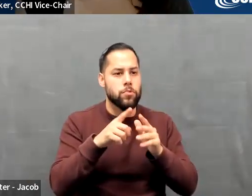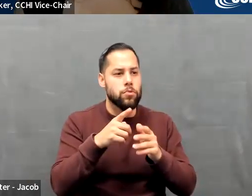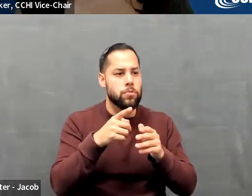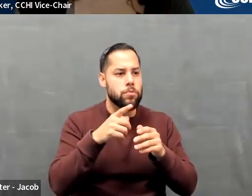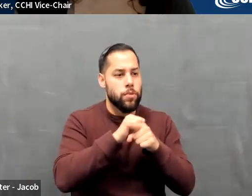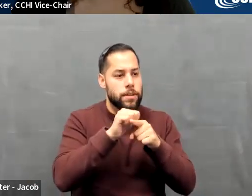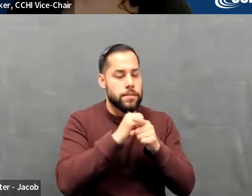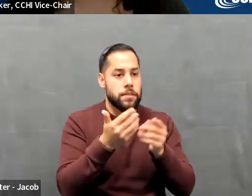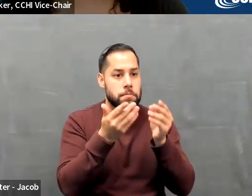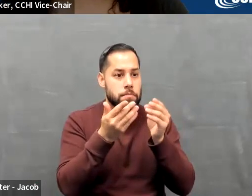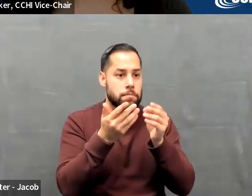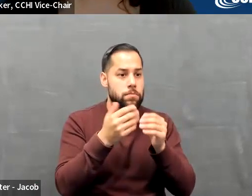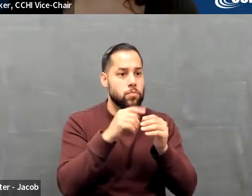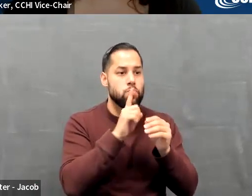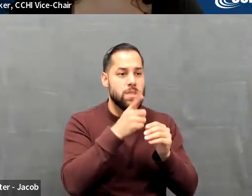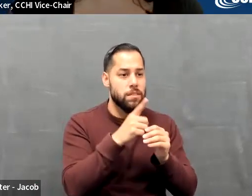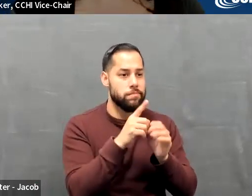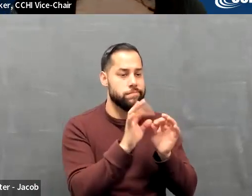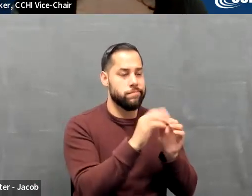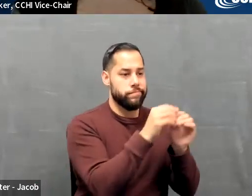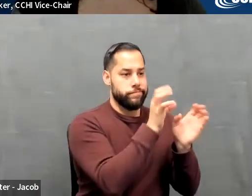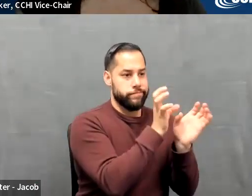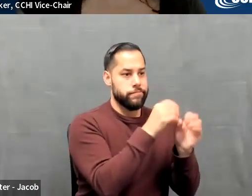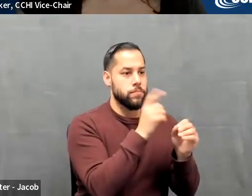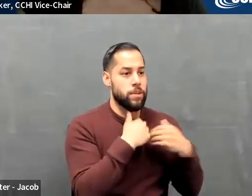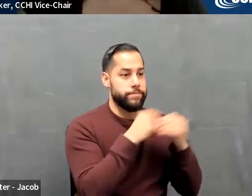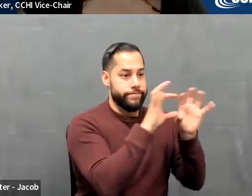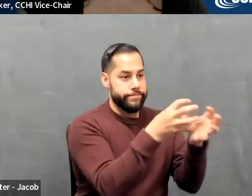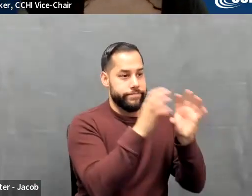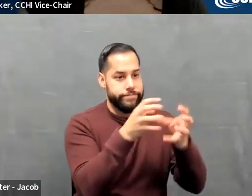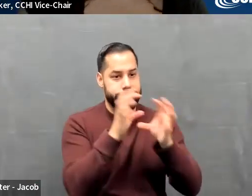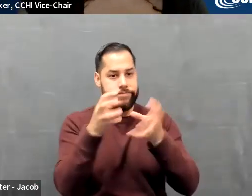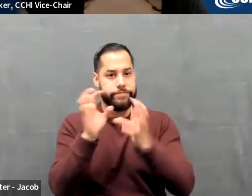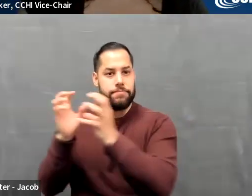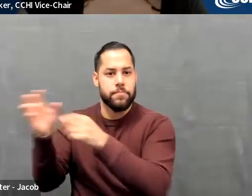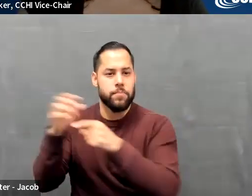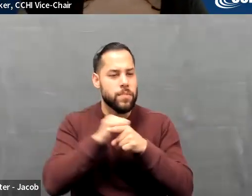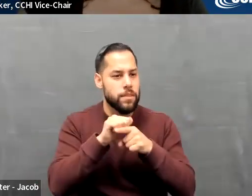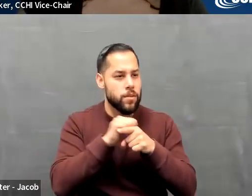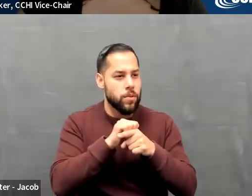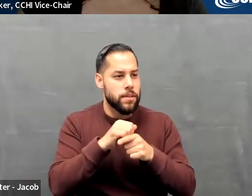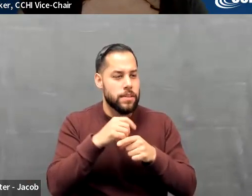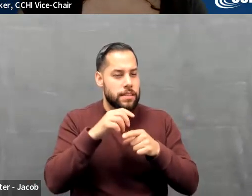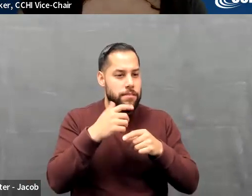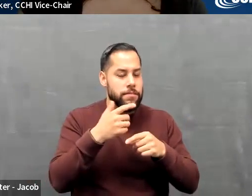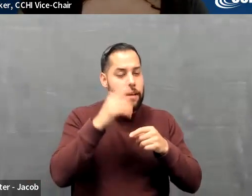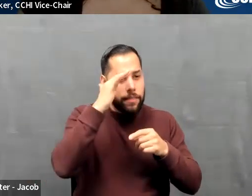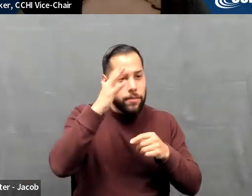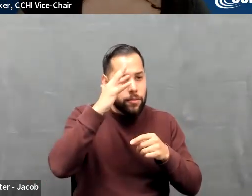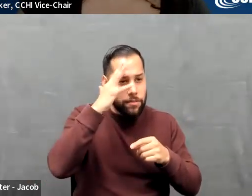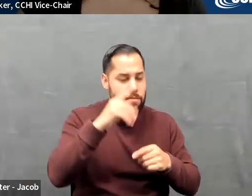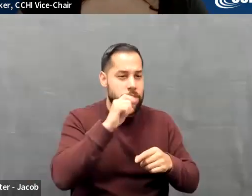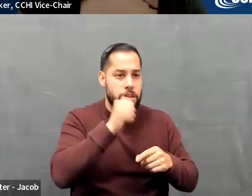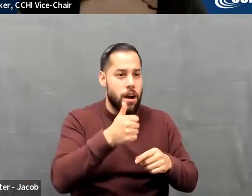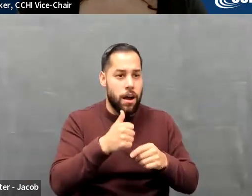theory so that you don't forget or fall asleep. You know, what was that piece that we learned? You know,